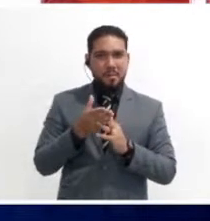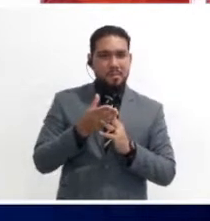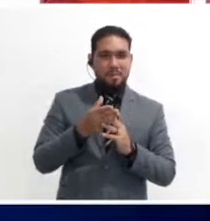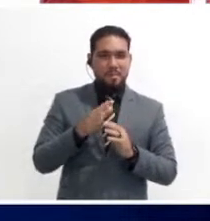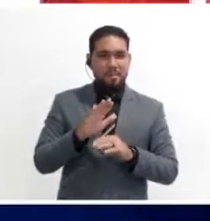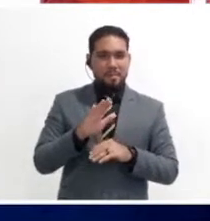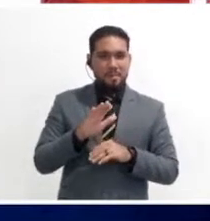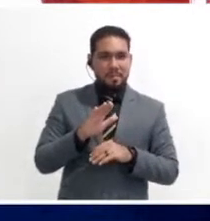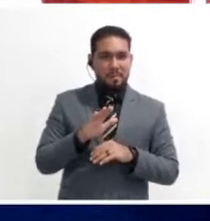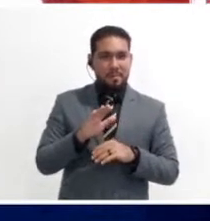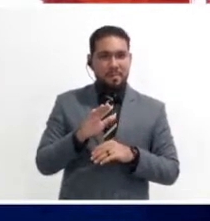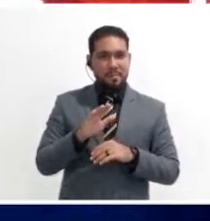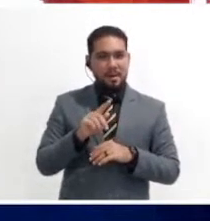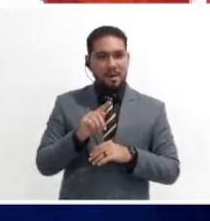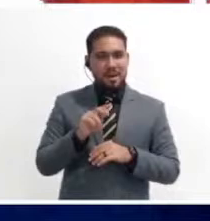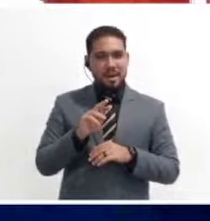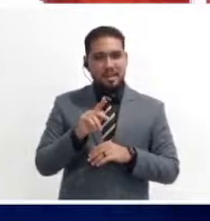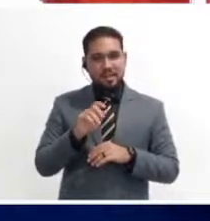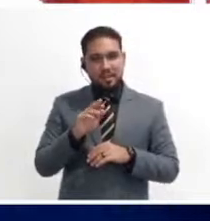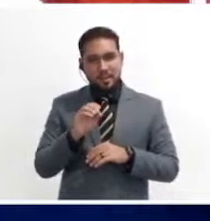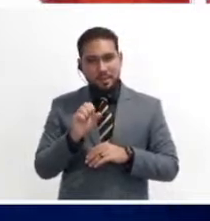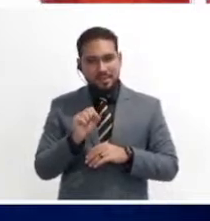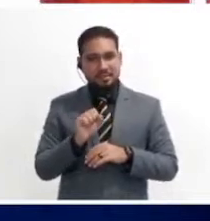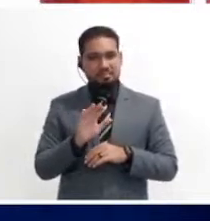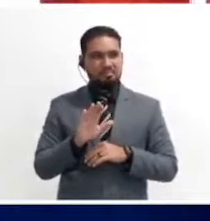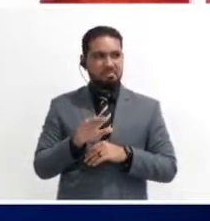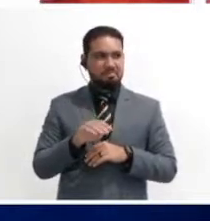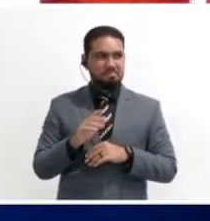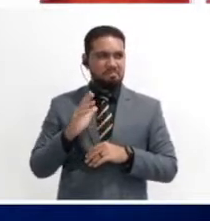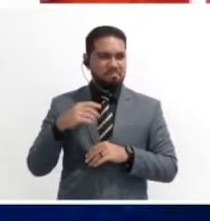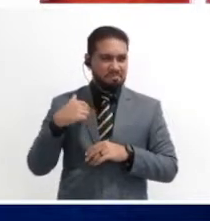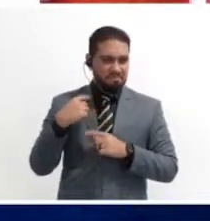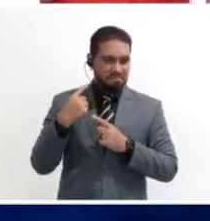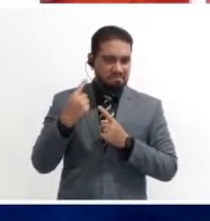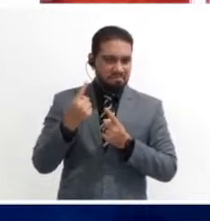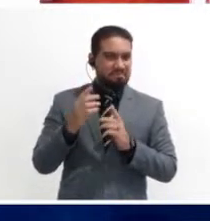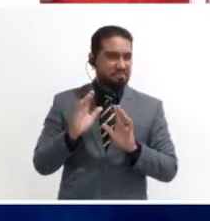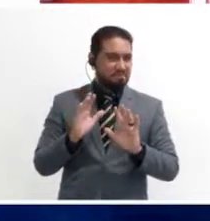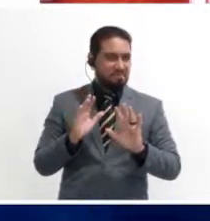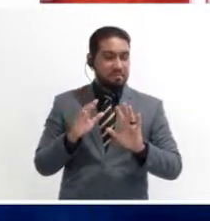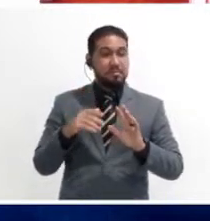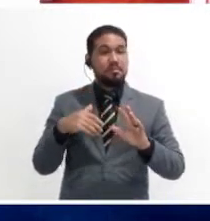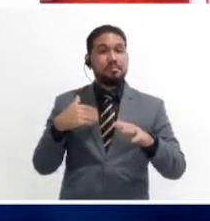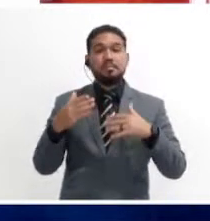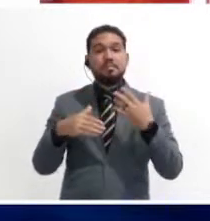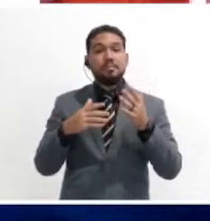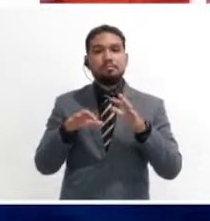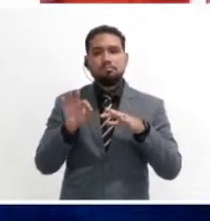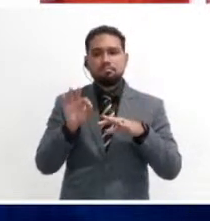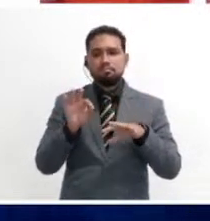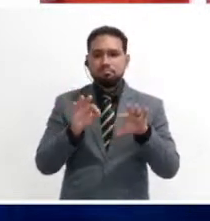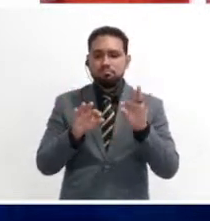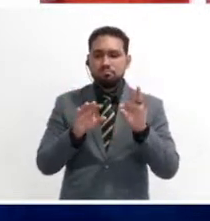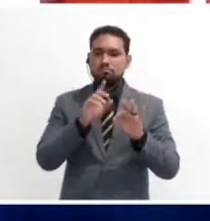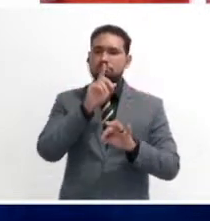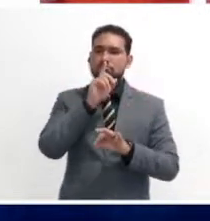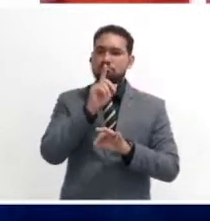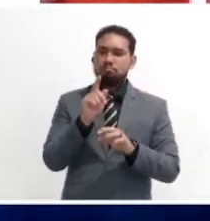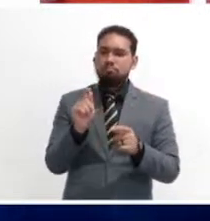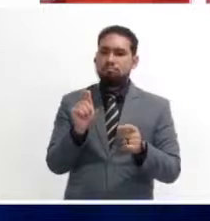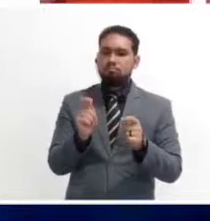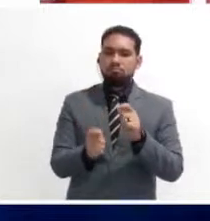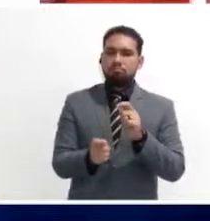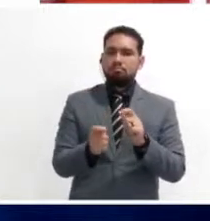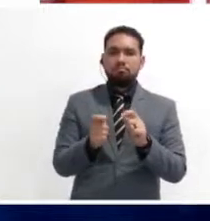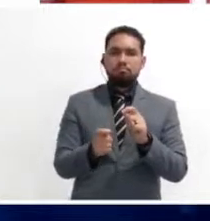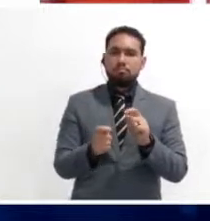But then people started to realize that, hey, if we could mount these packages and components on the board without having to have holes